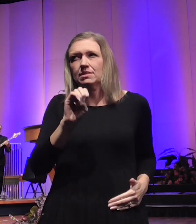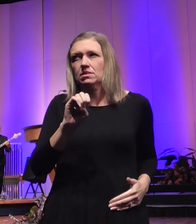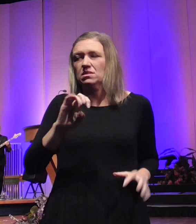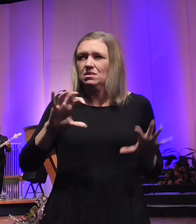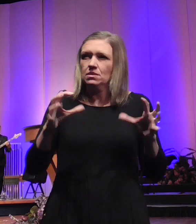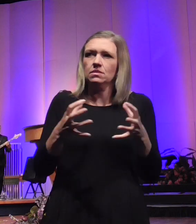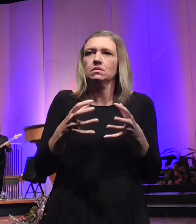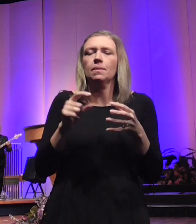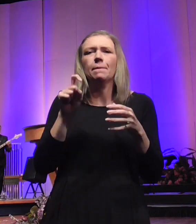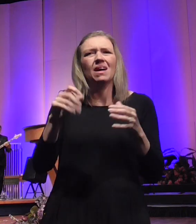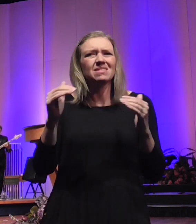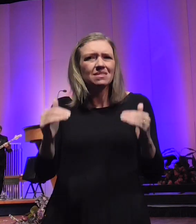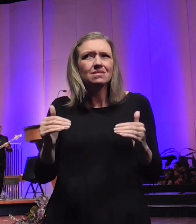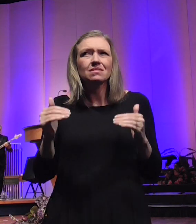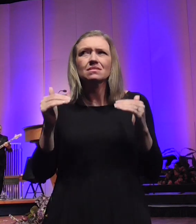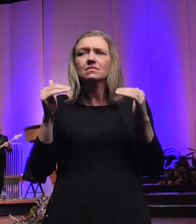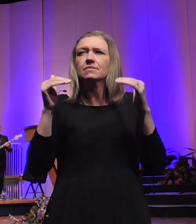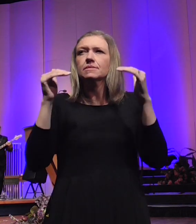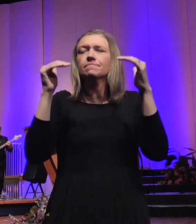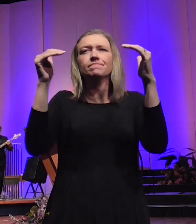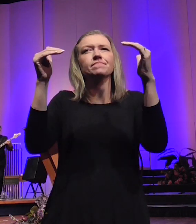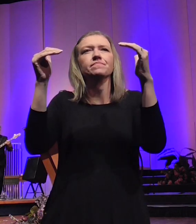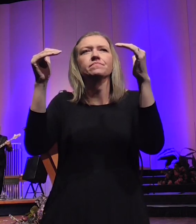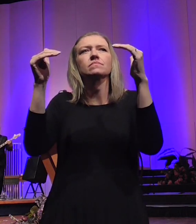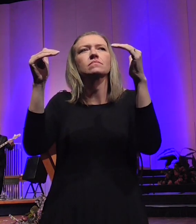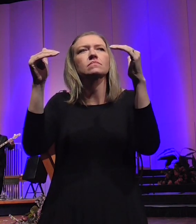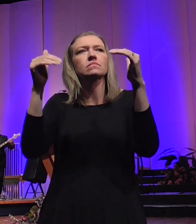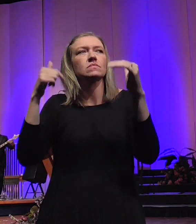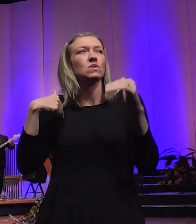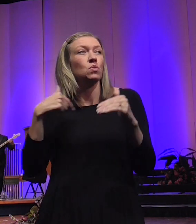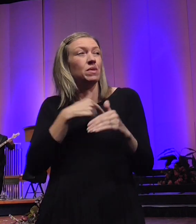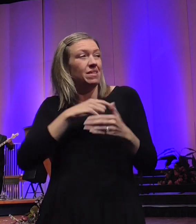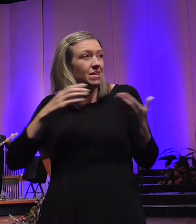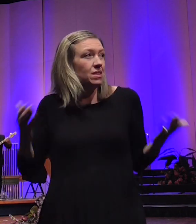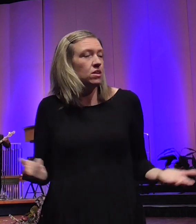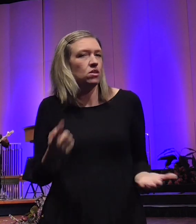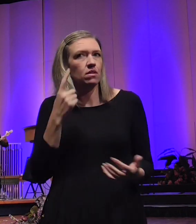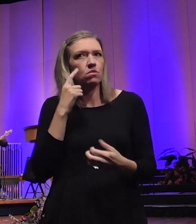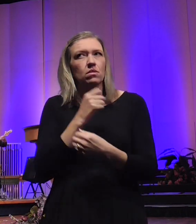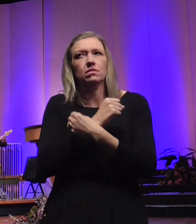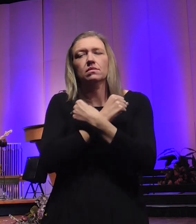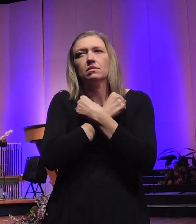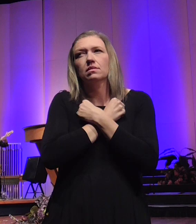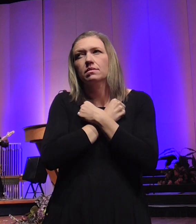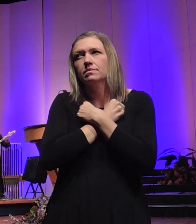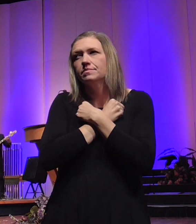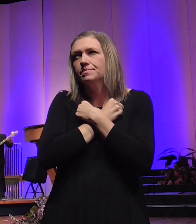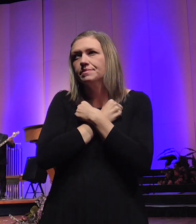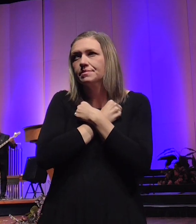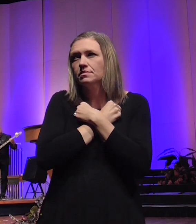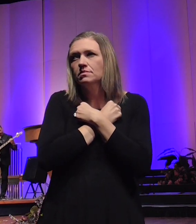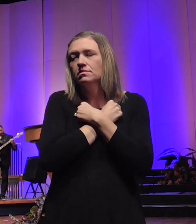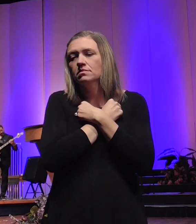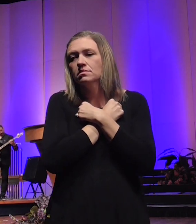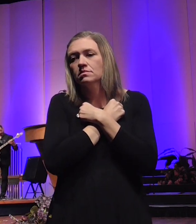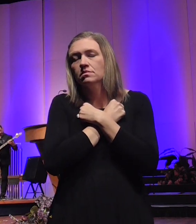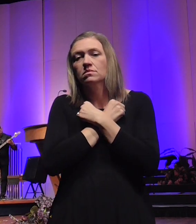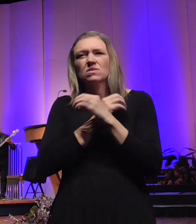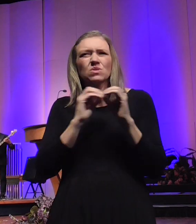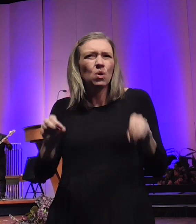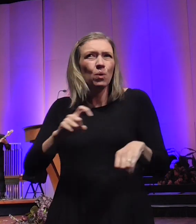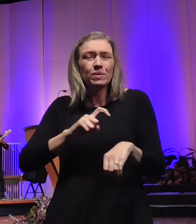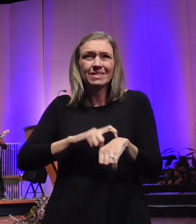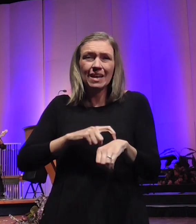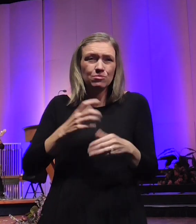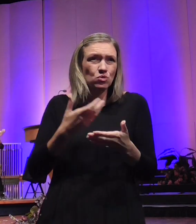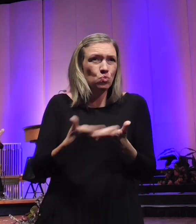must rise above. We are here to love. There's no time